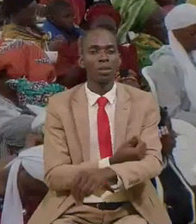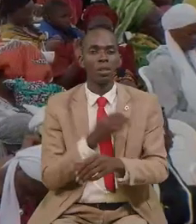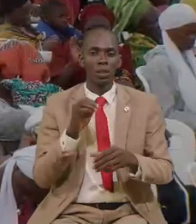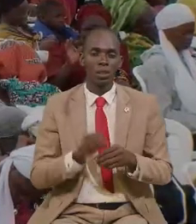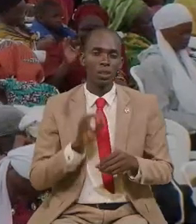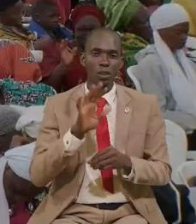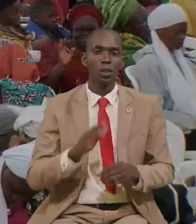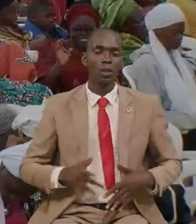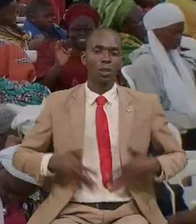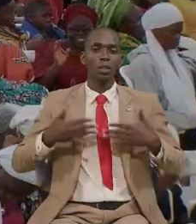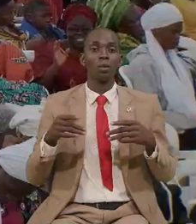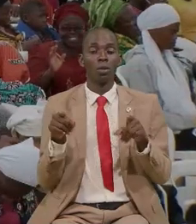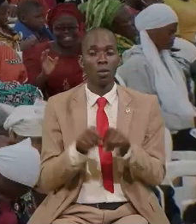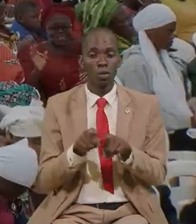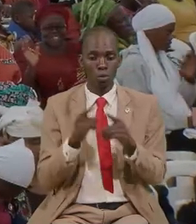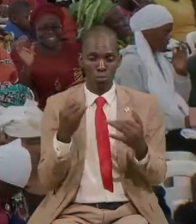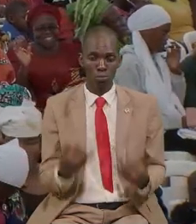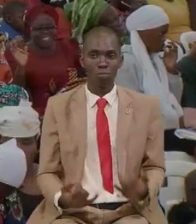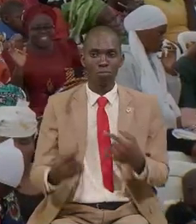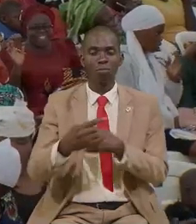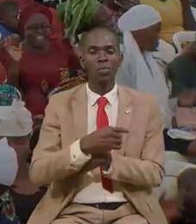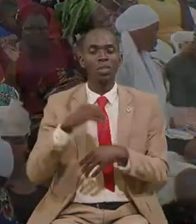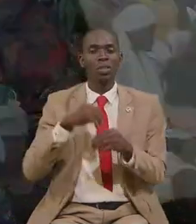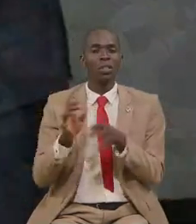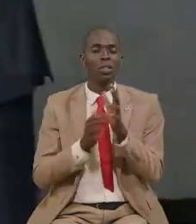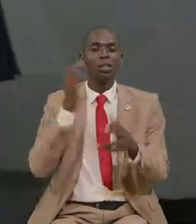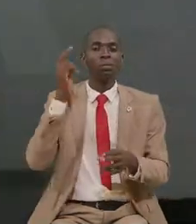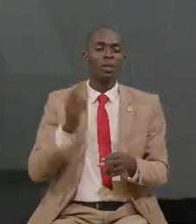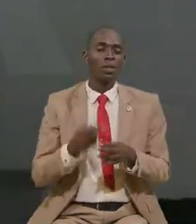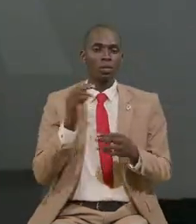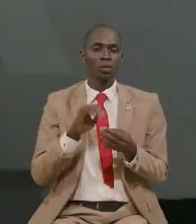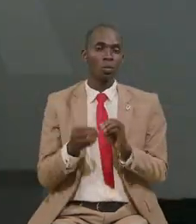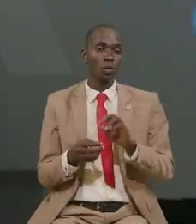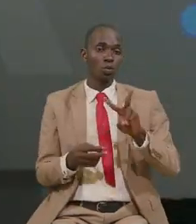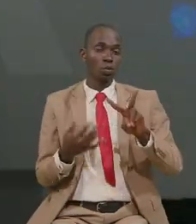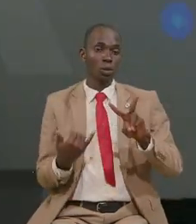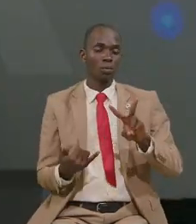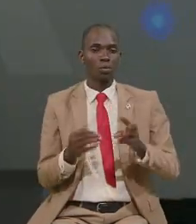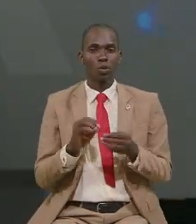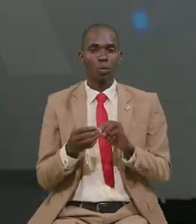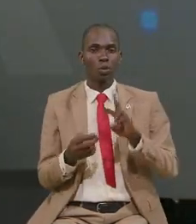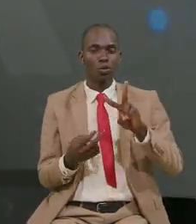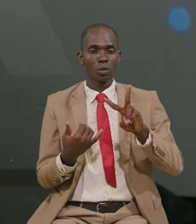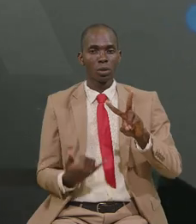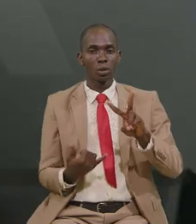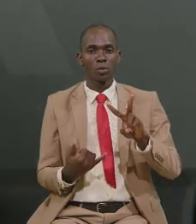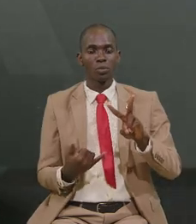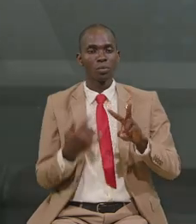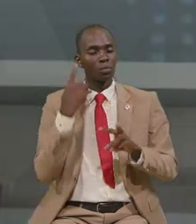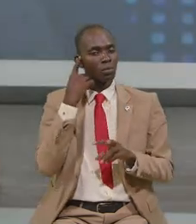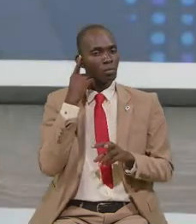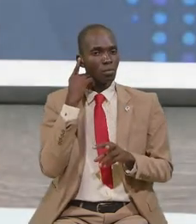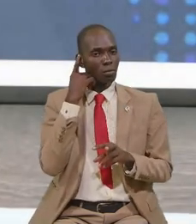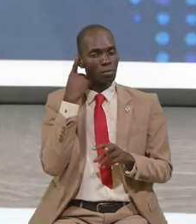life, even today, in Jesus' name. Number two now, number two, we're coming to